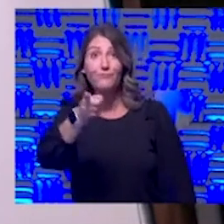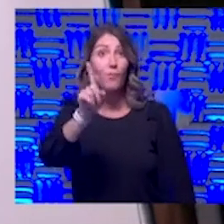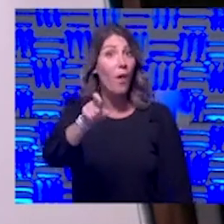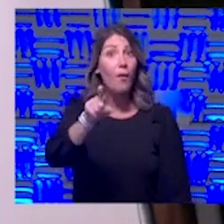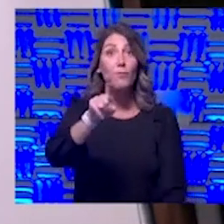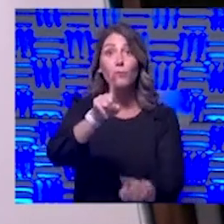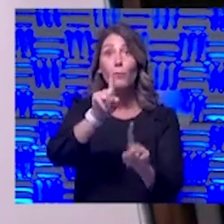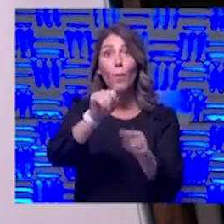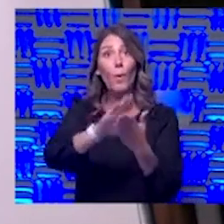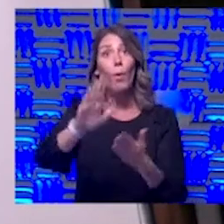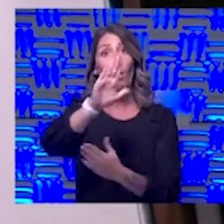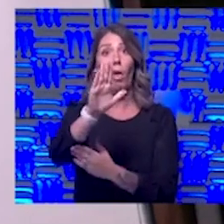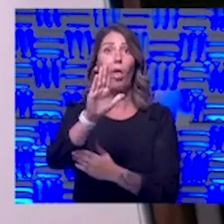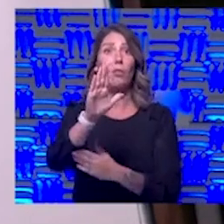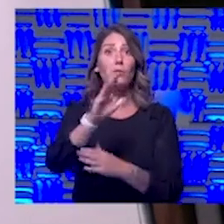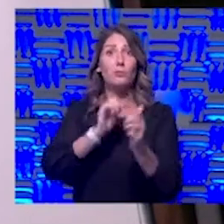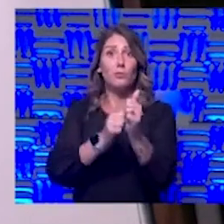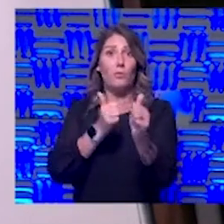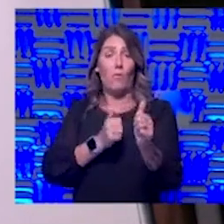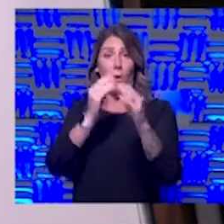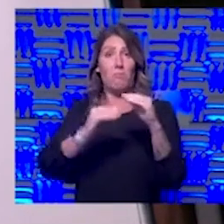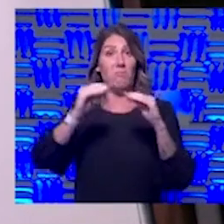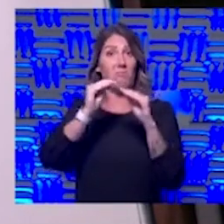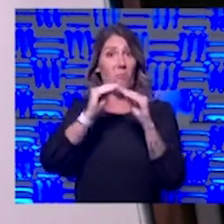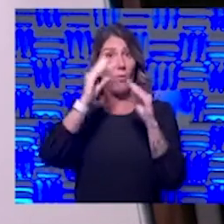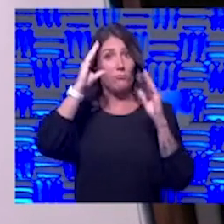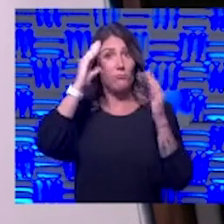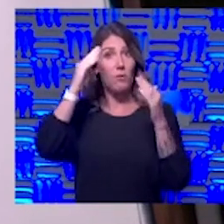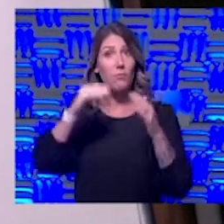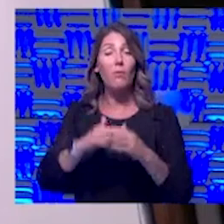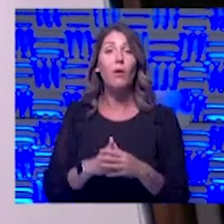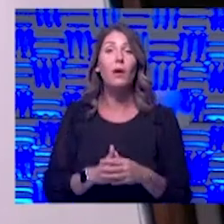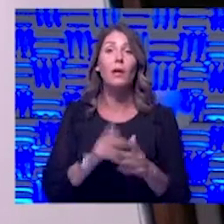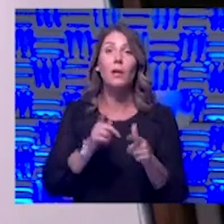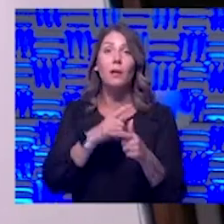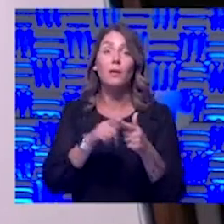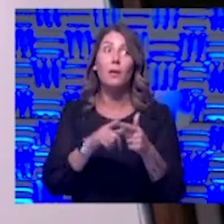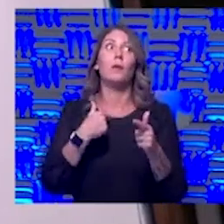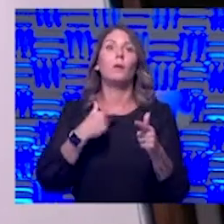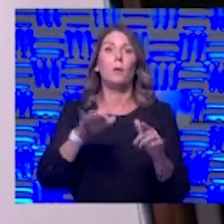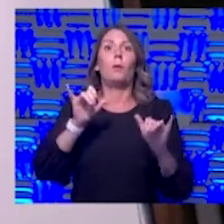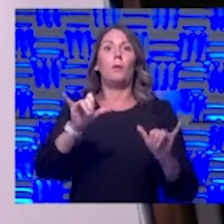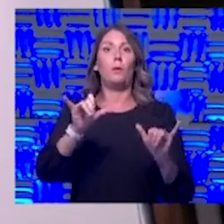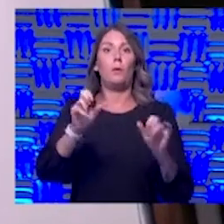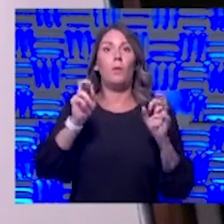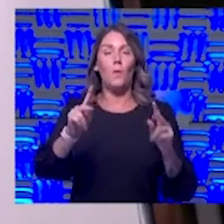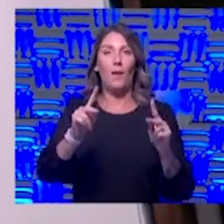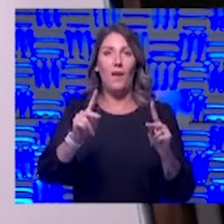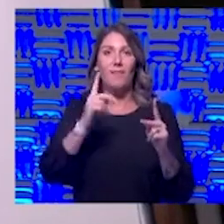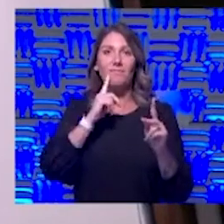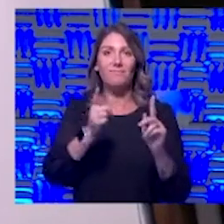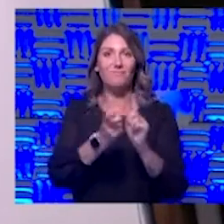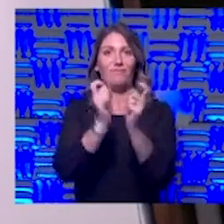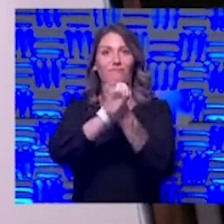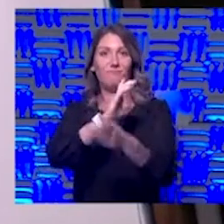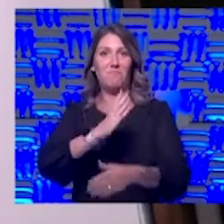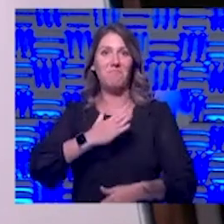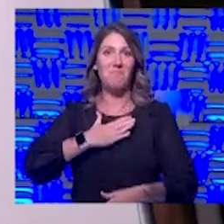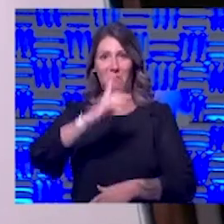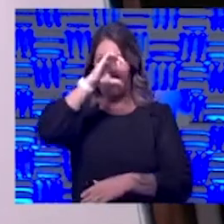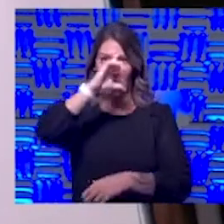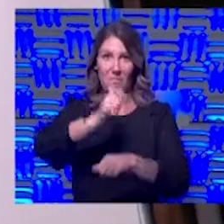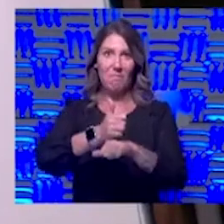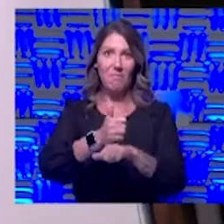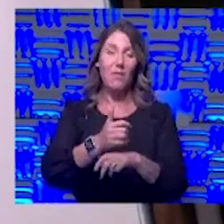college in order to avoid a little bit more trouble. And that led me down a certain path to end up where I am now. Who knows if I